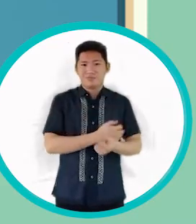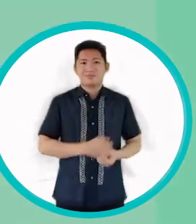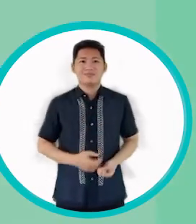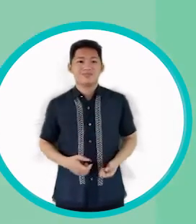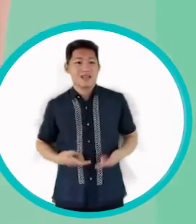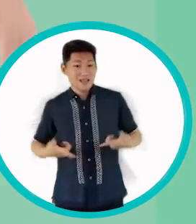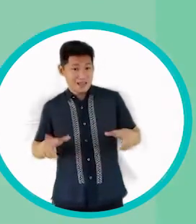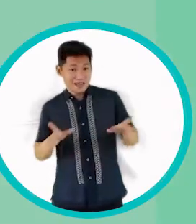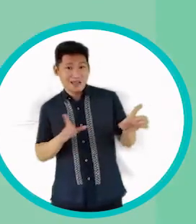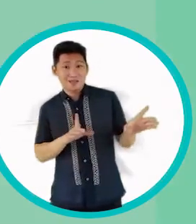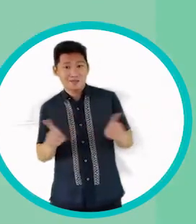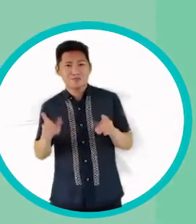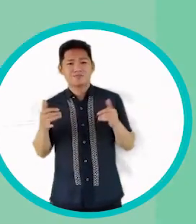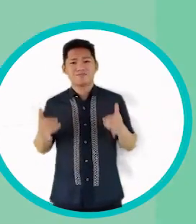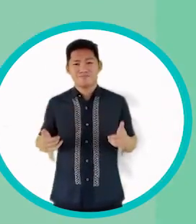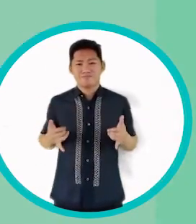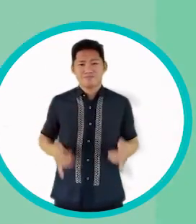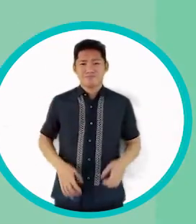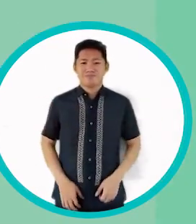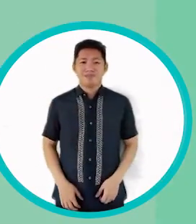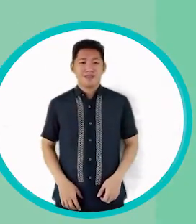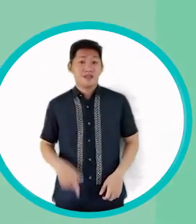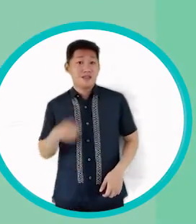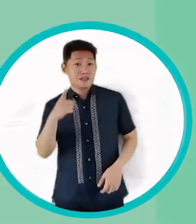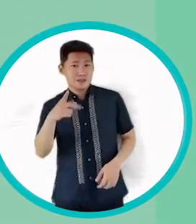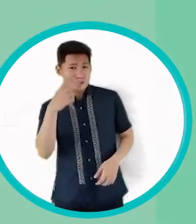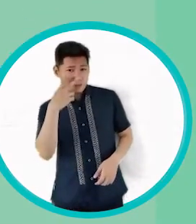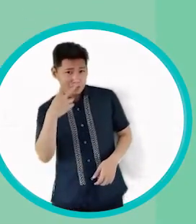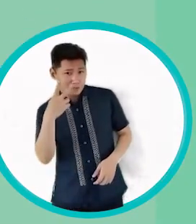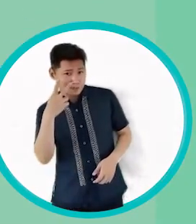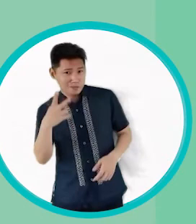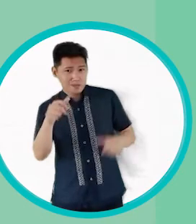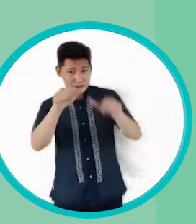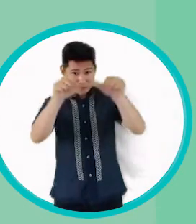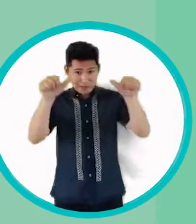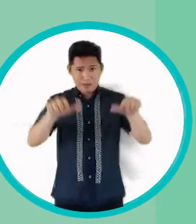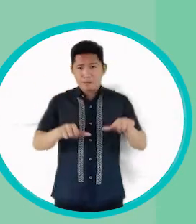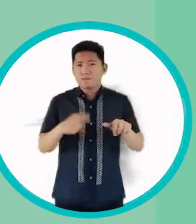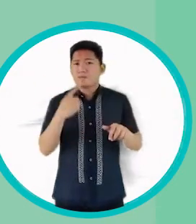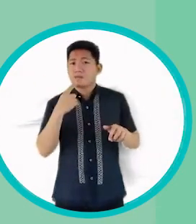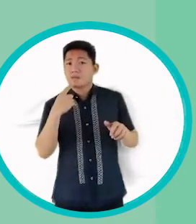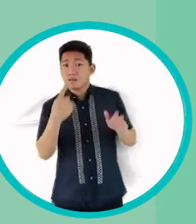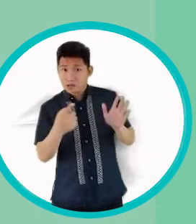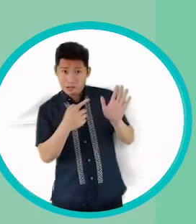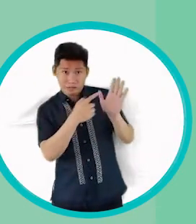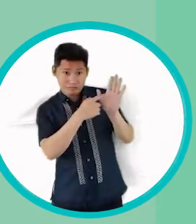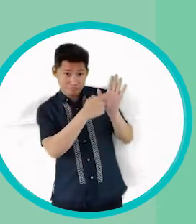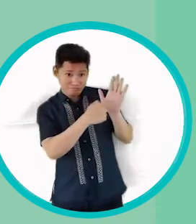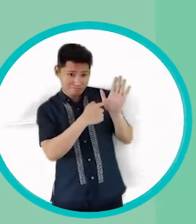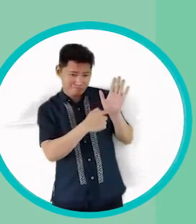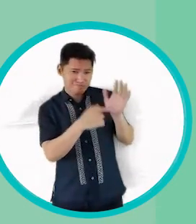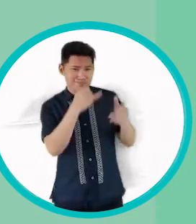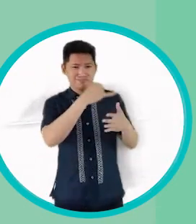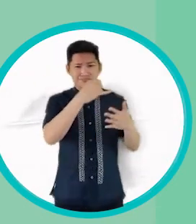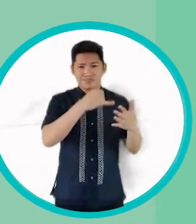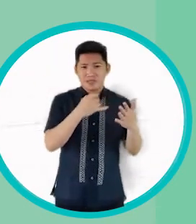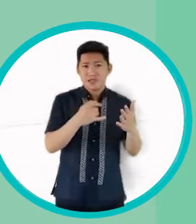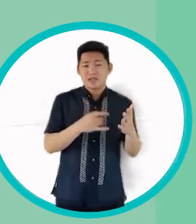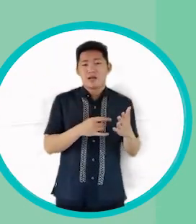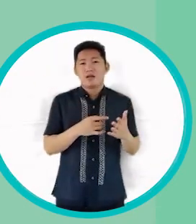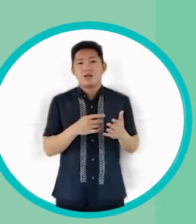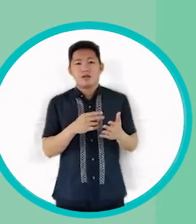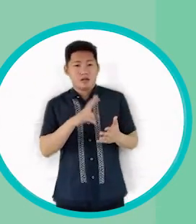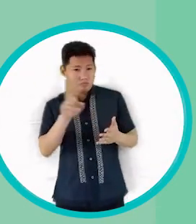brain-energizers? Let's do it! You will see a posted statement on screen and identify which pattern